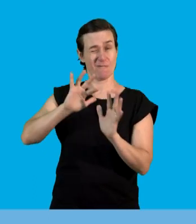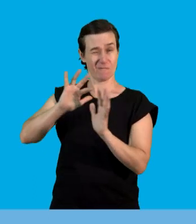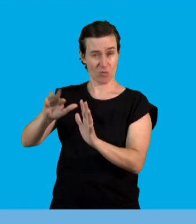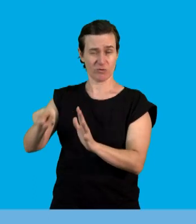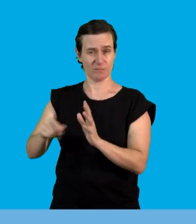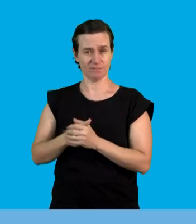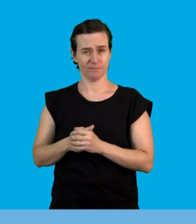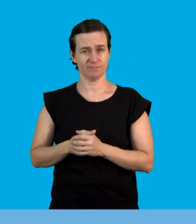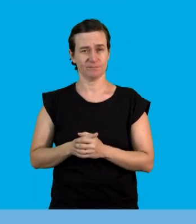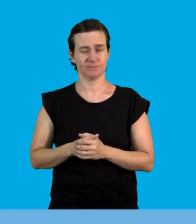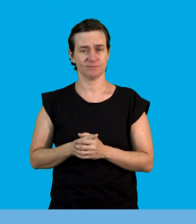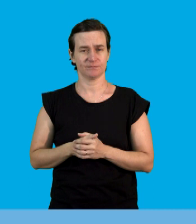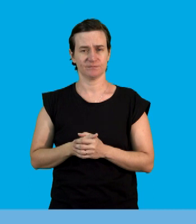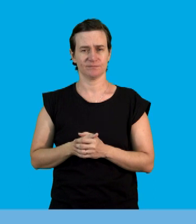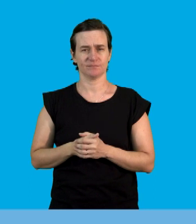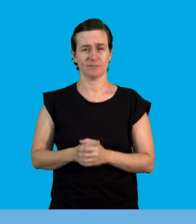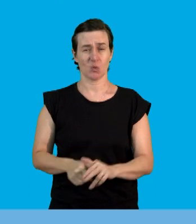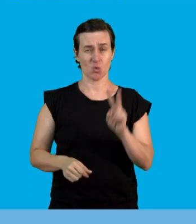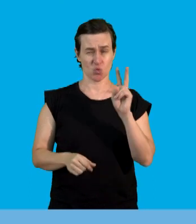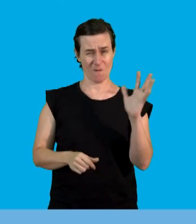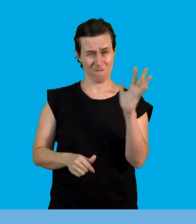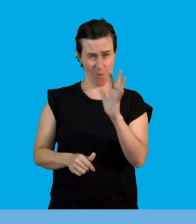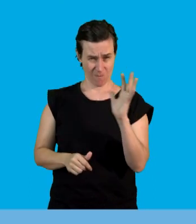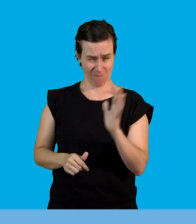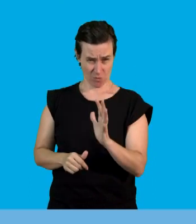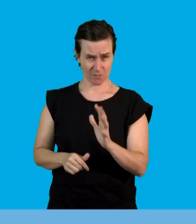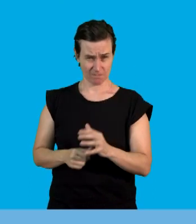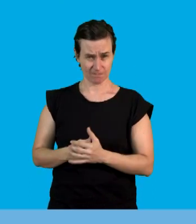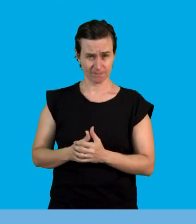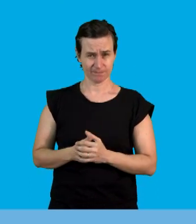a certain mass. Now these two forces,